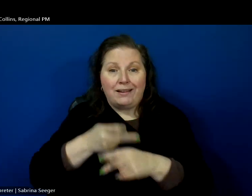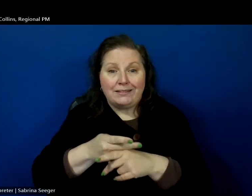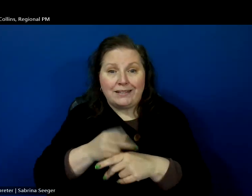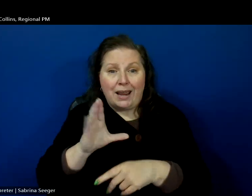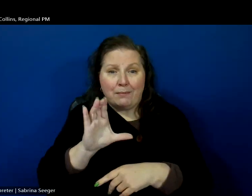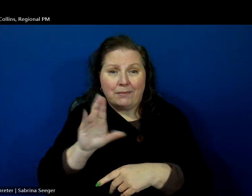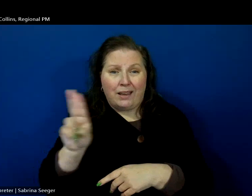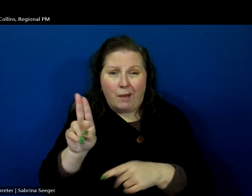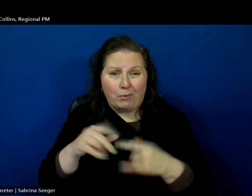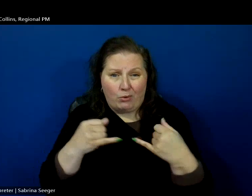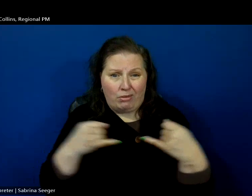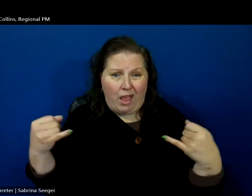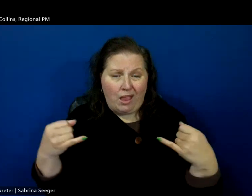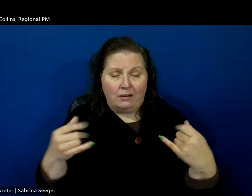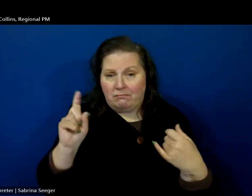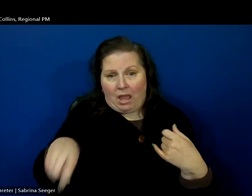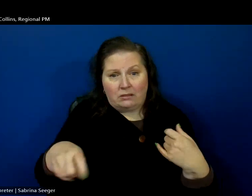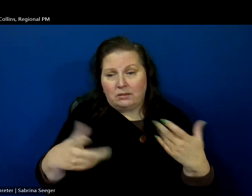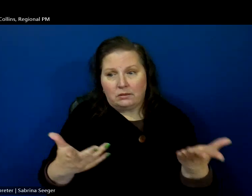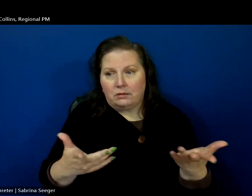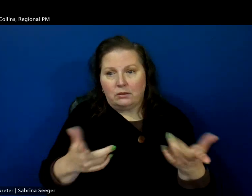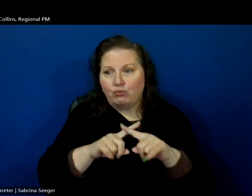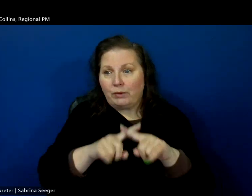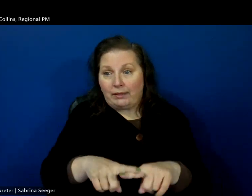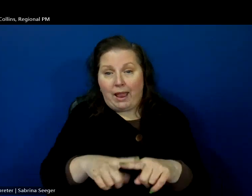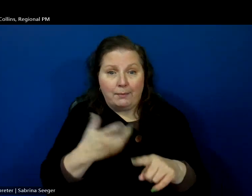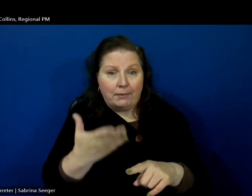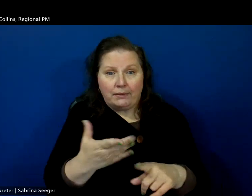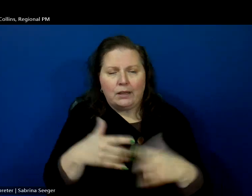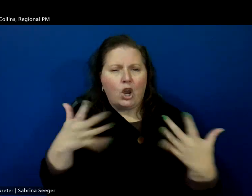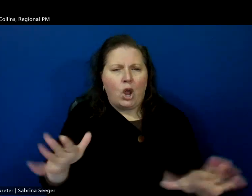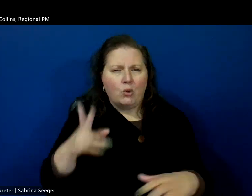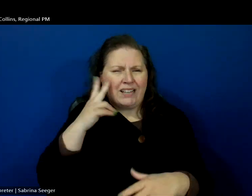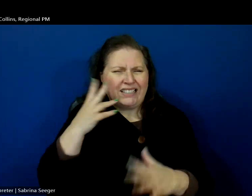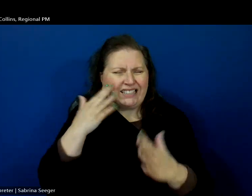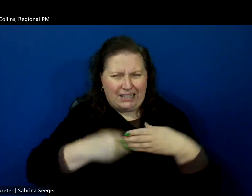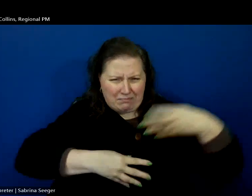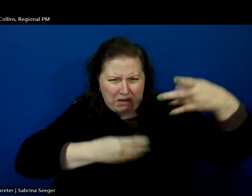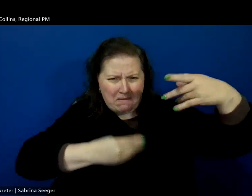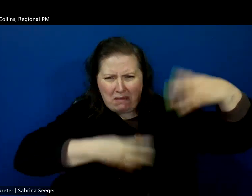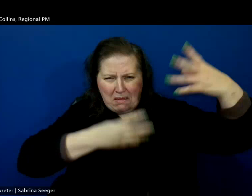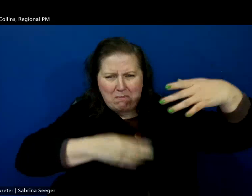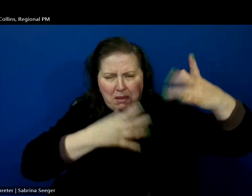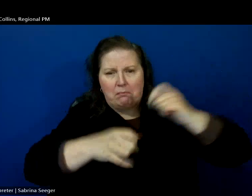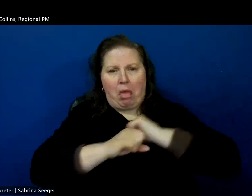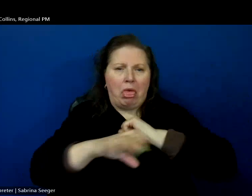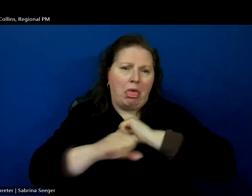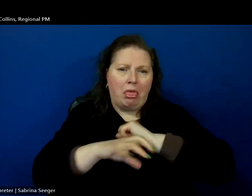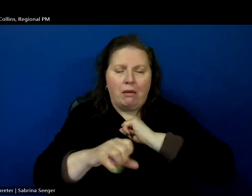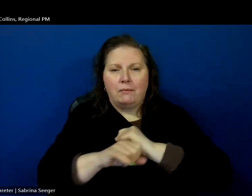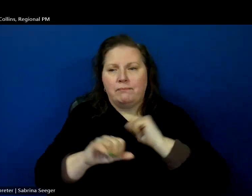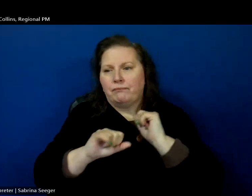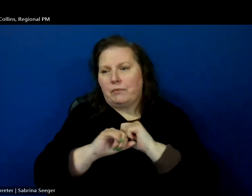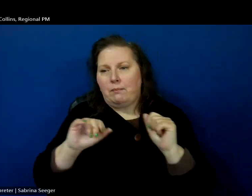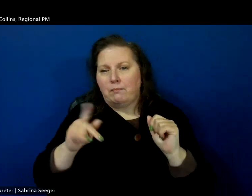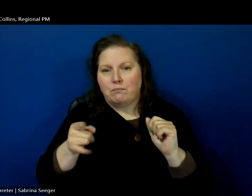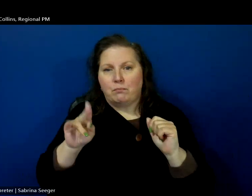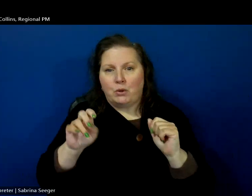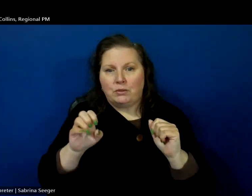But this reliability, we see this pages and pages of propaganda about FirstNet, and